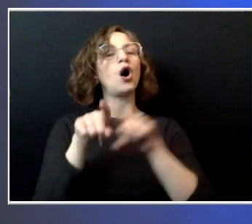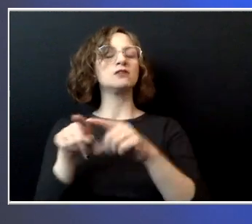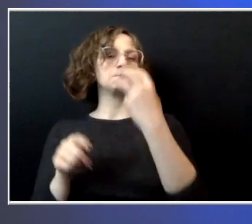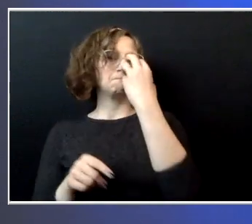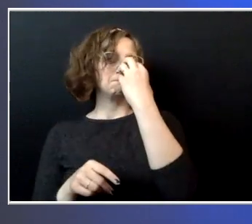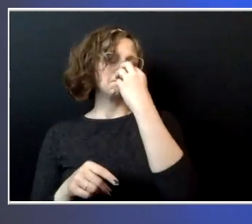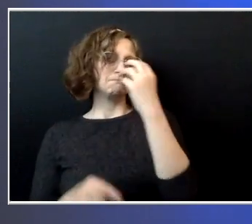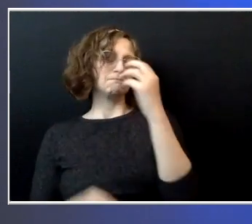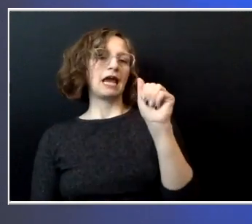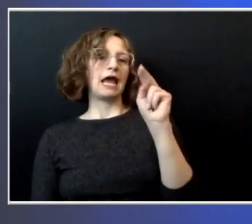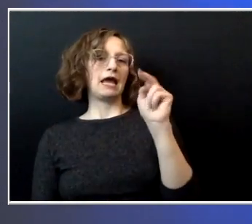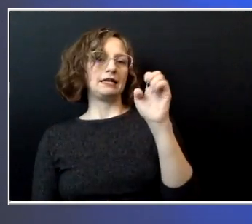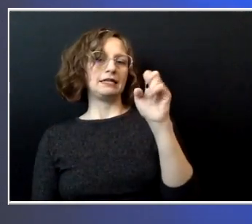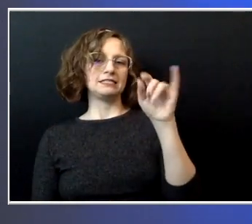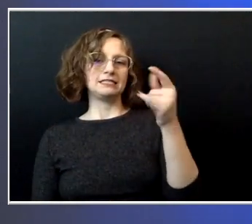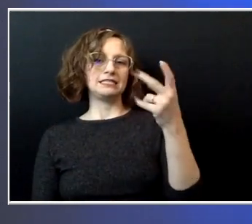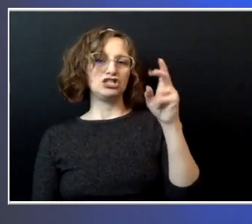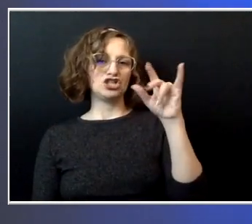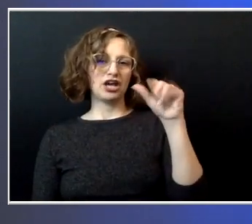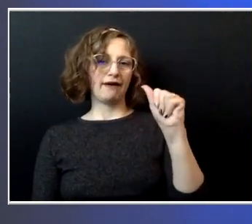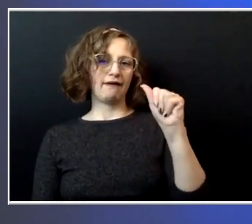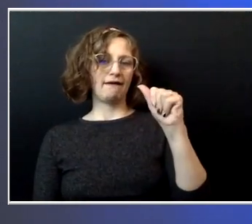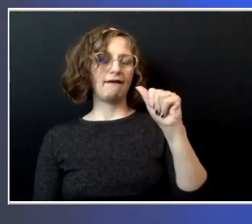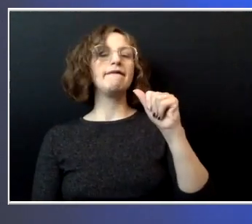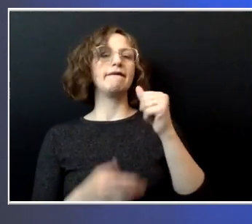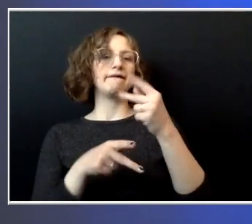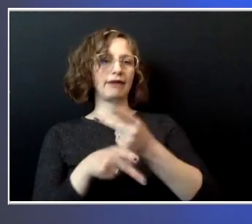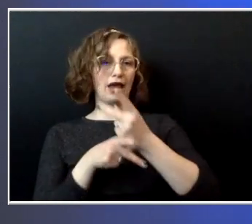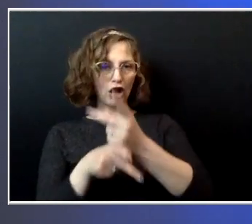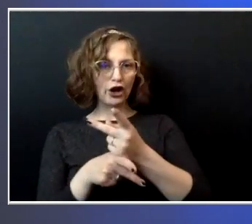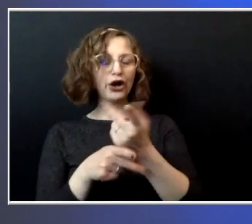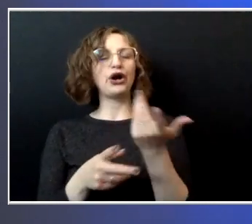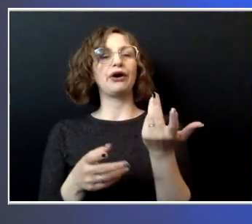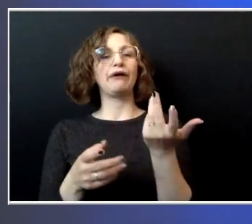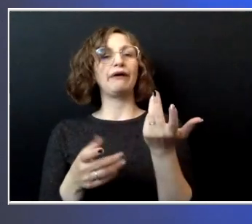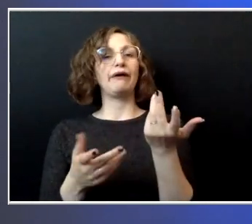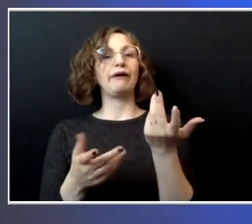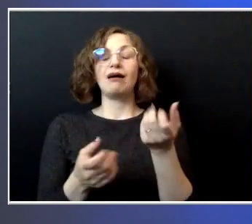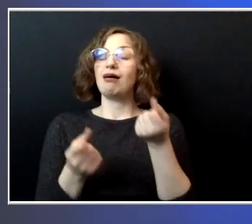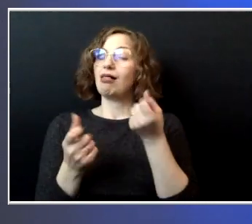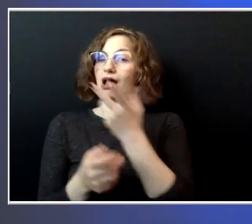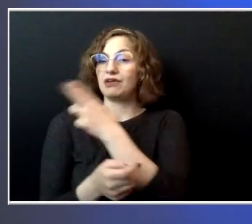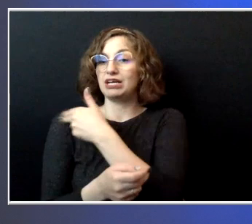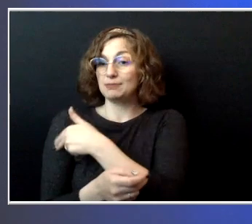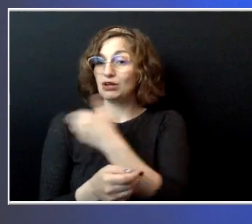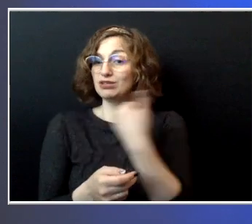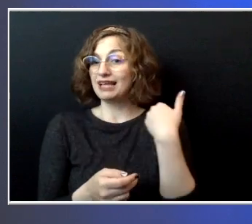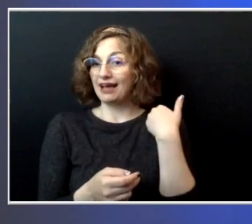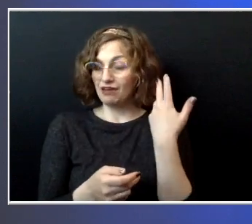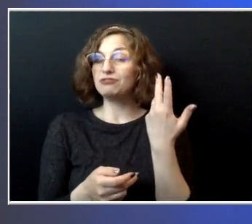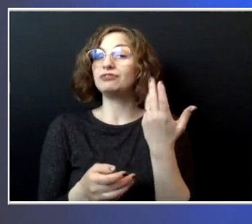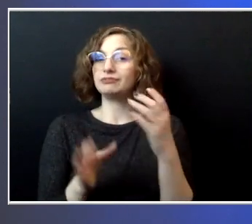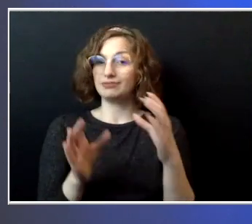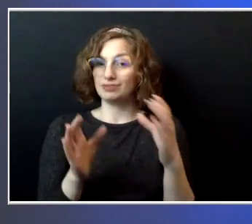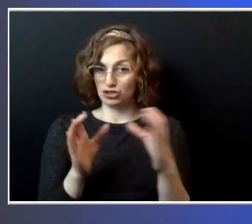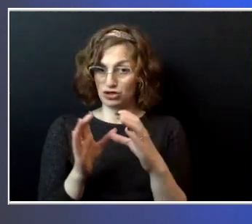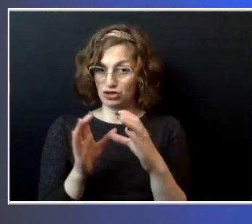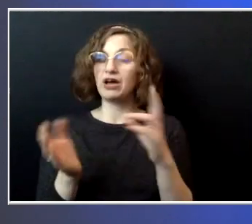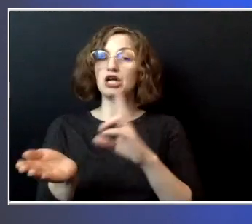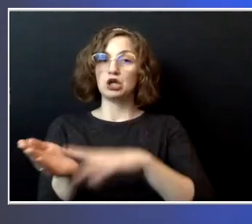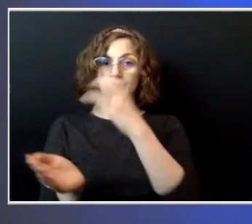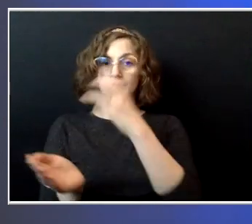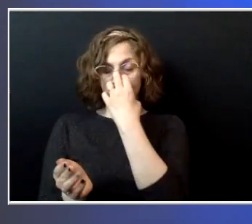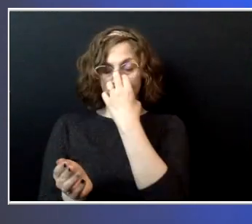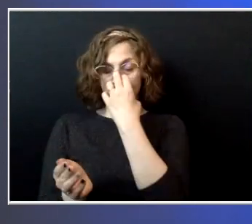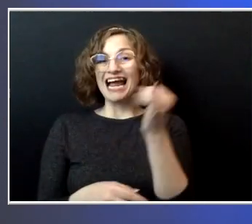served by a certified nurse anesthetist. And if you don't have one there, then that means when an OB patient comes in, you have to call to